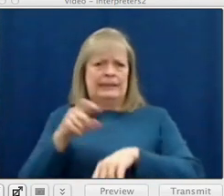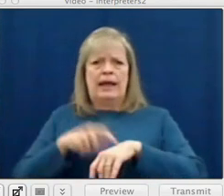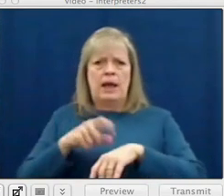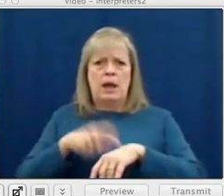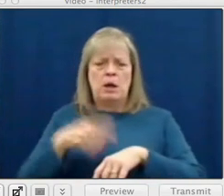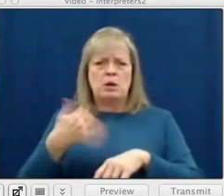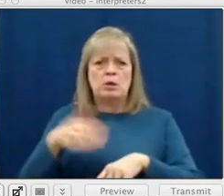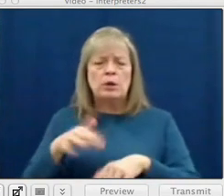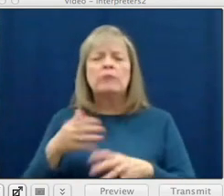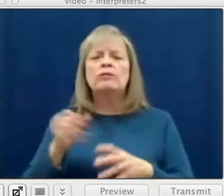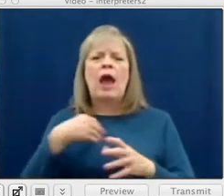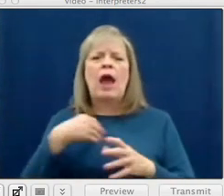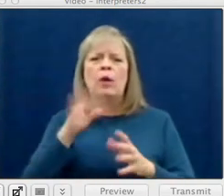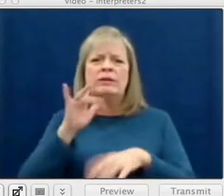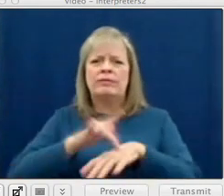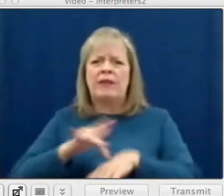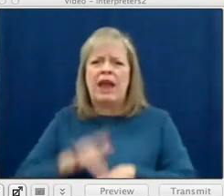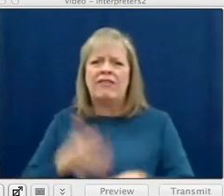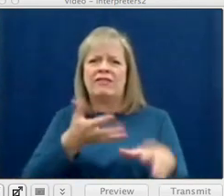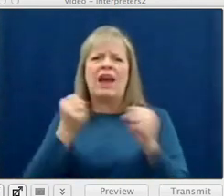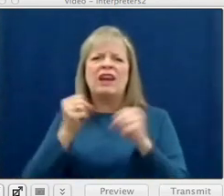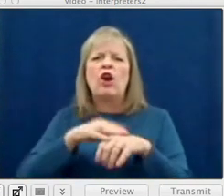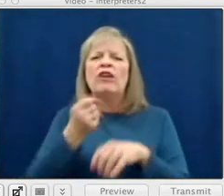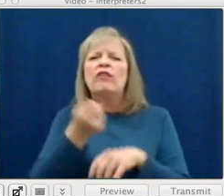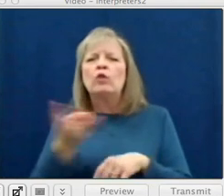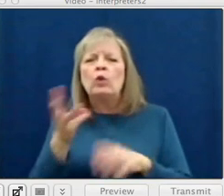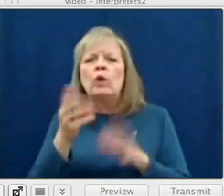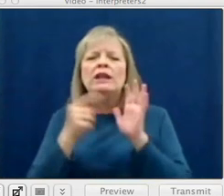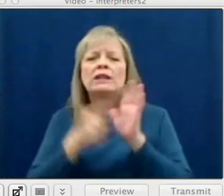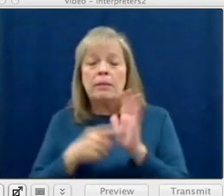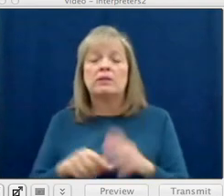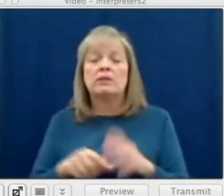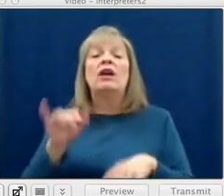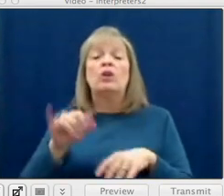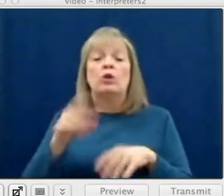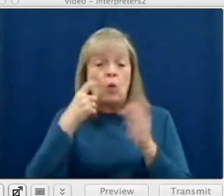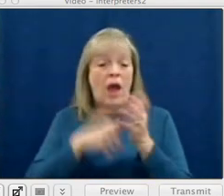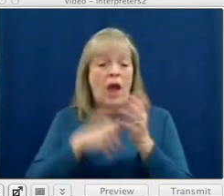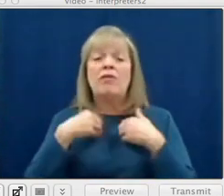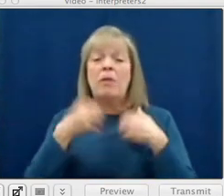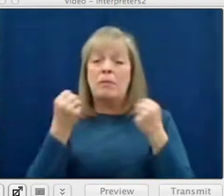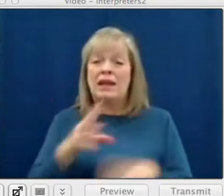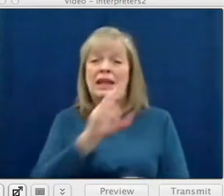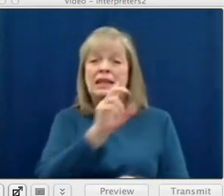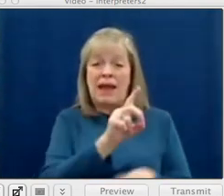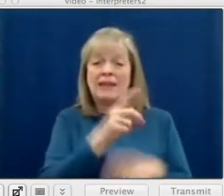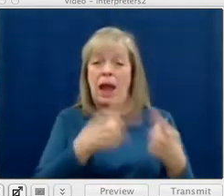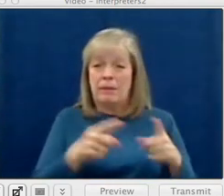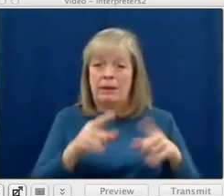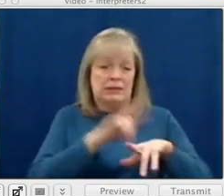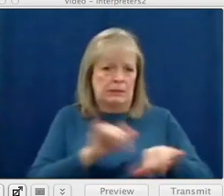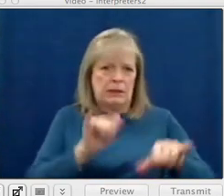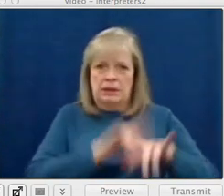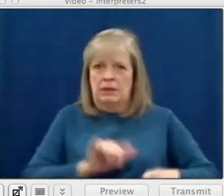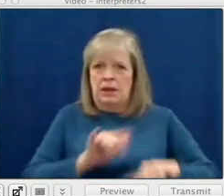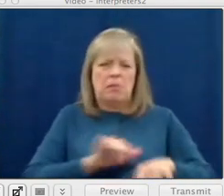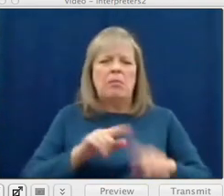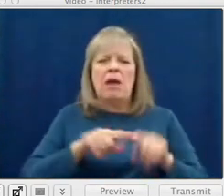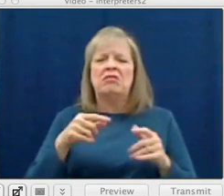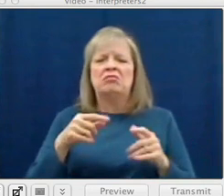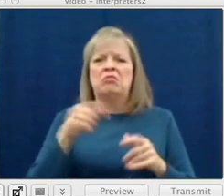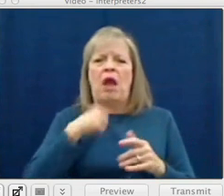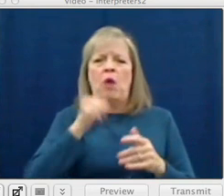through the last few examples. The concurrent demands are listed for you, but I'm going to skip reading those. You can certainly read